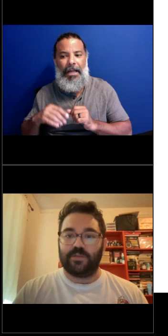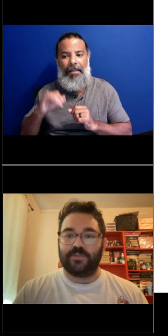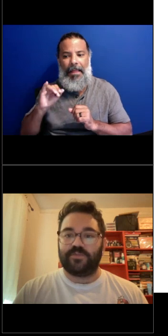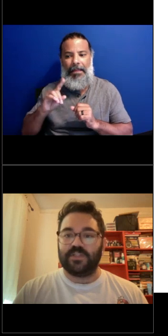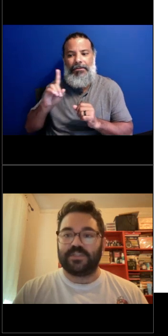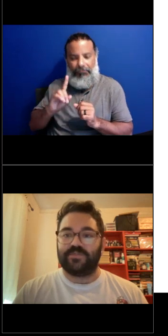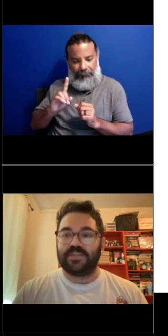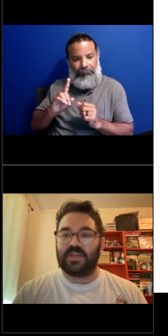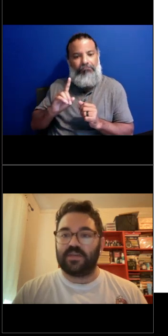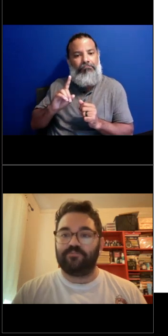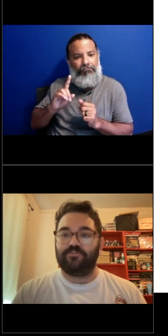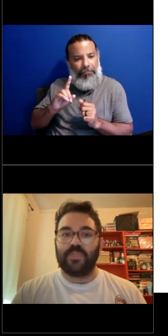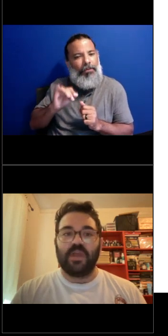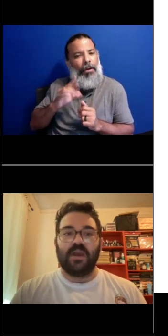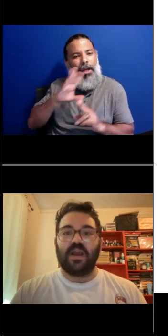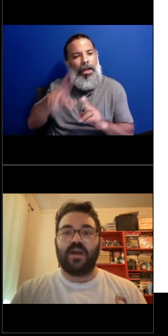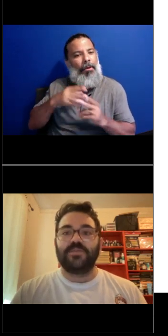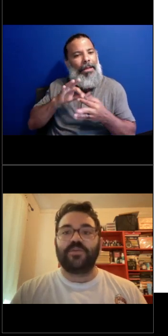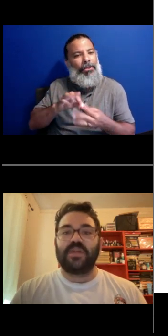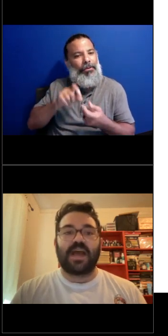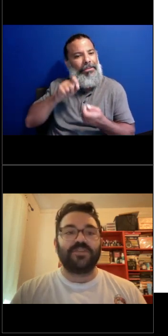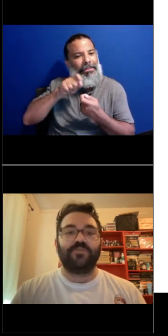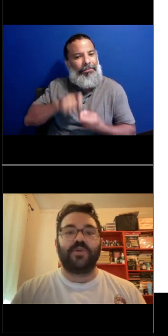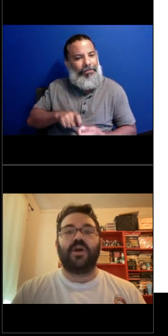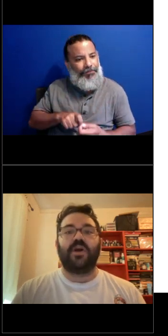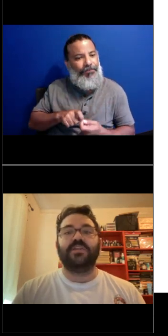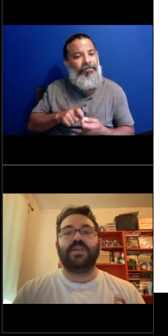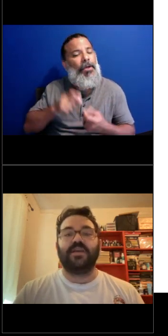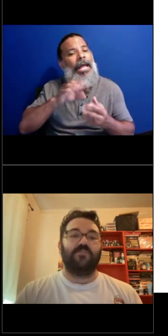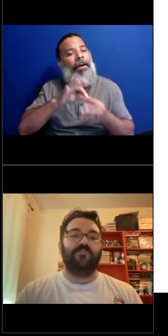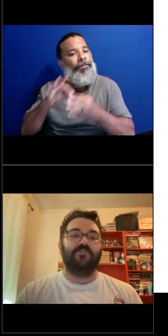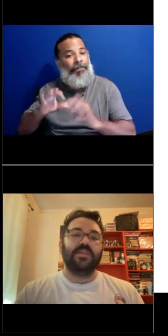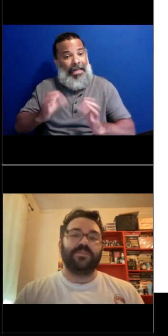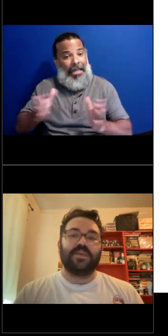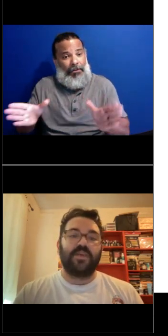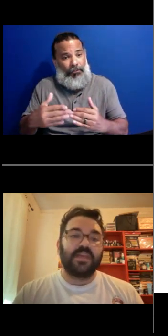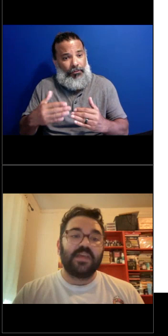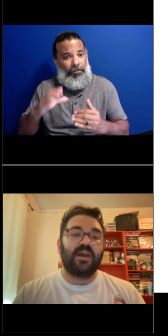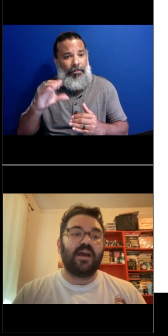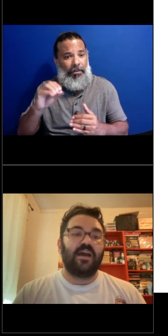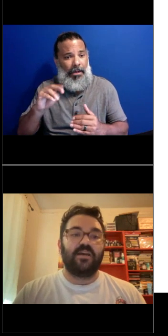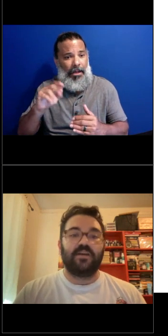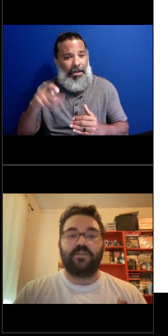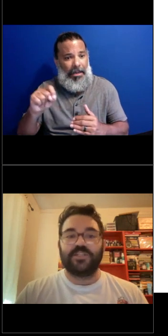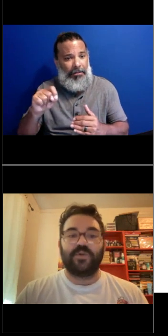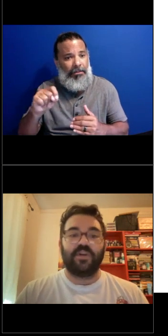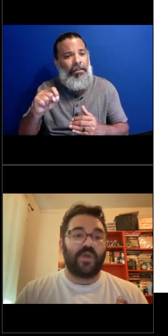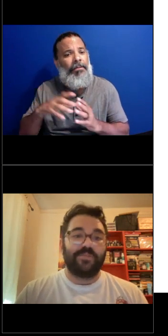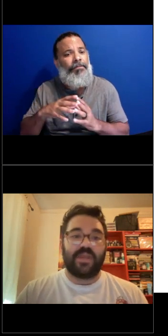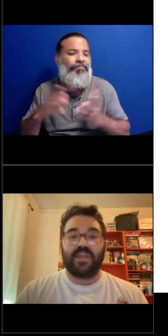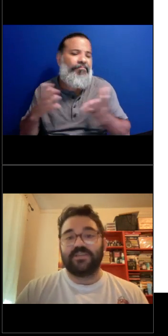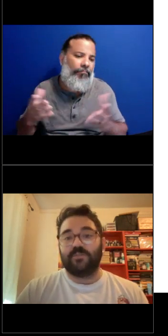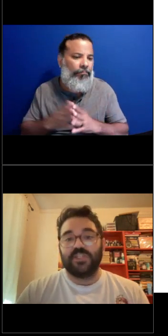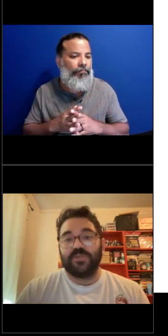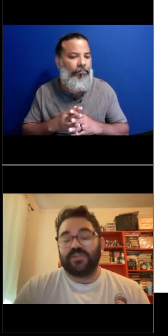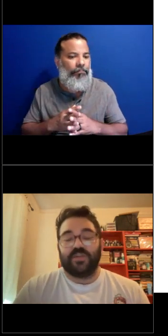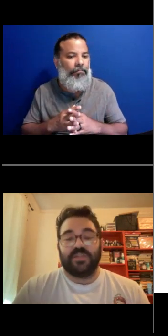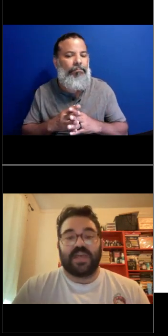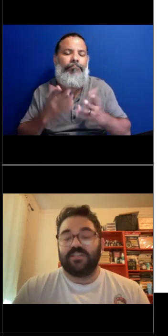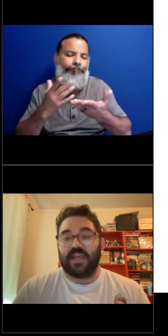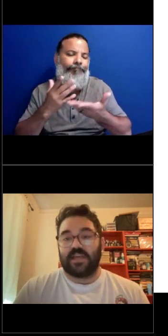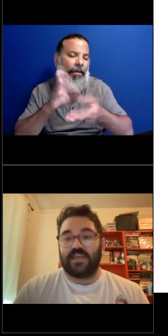in terms of our specificity. So in a classroom context, specifically, of course, you want to avoid making assumptions